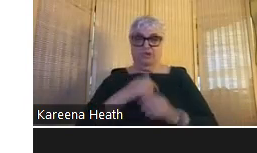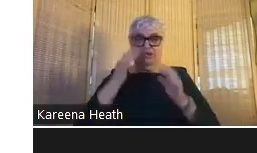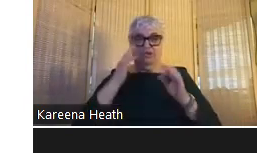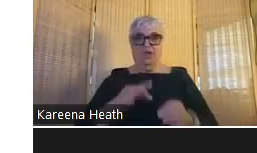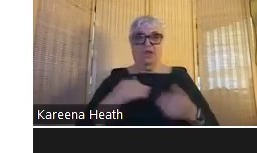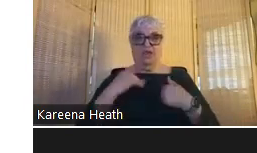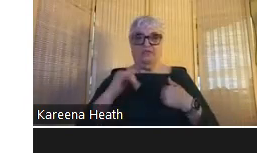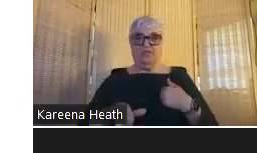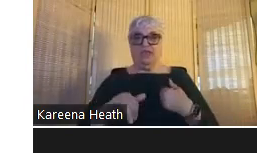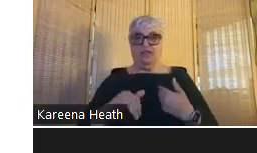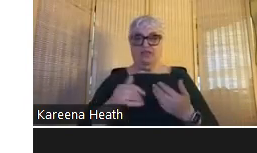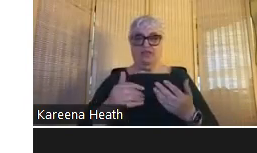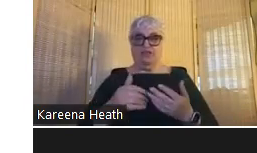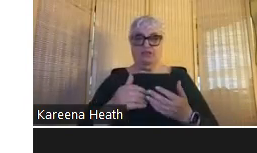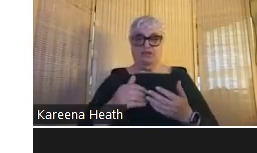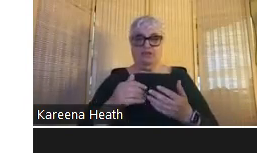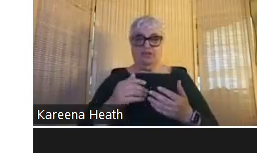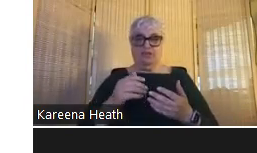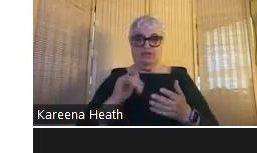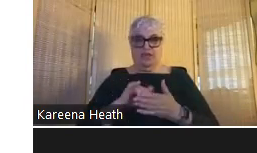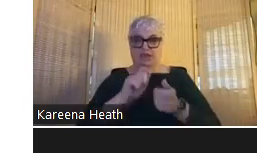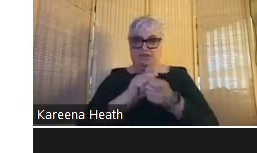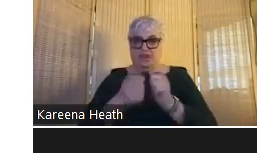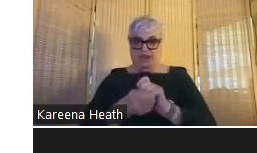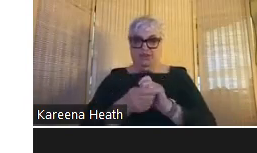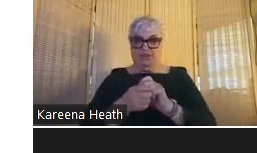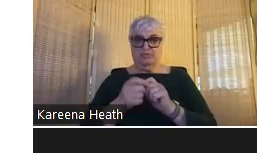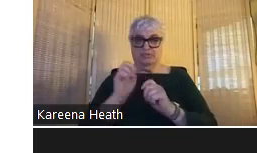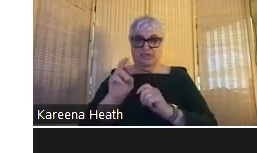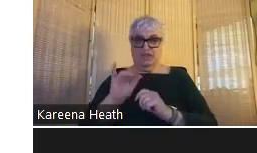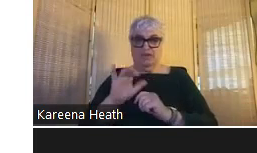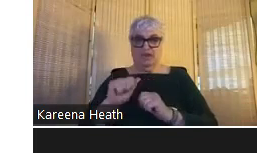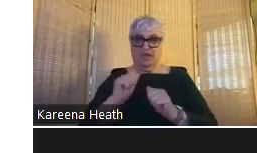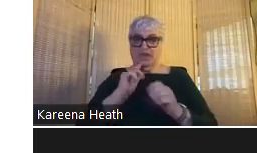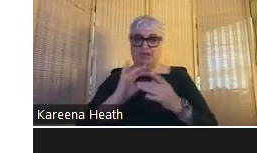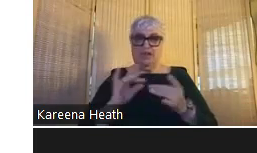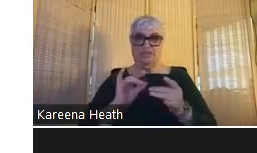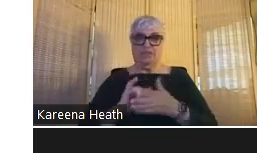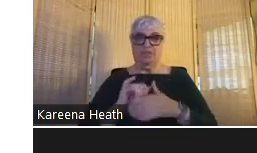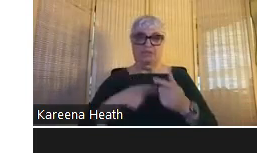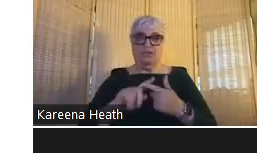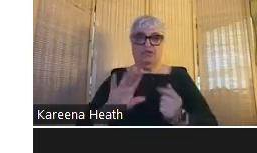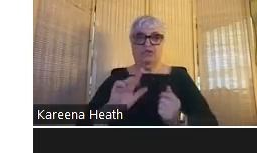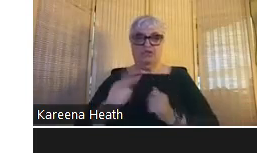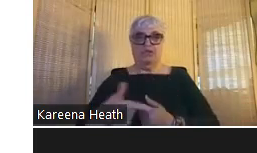that nuance captured at this current moment. And Erica can speak a little bit more to that when she gets to her part.